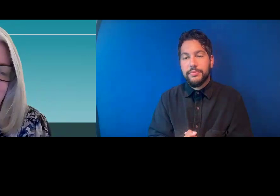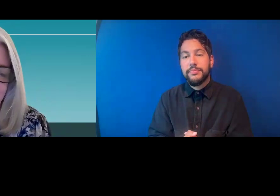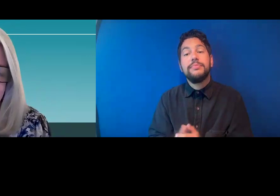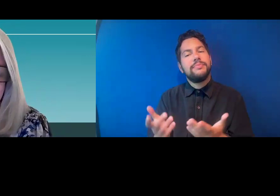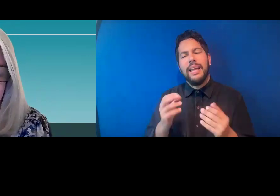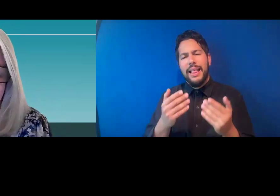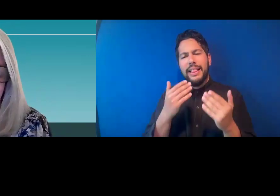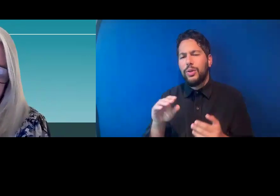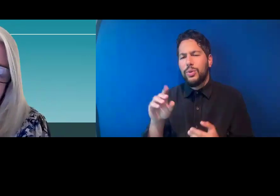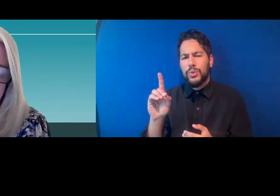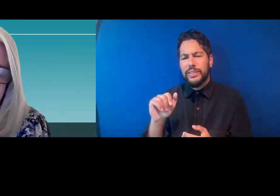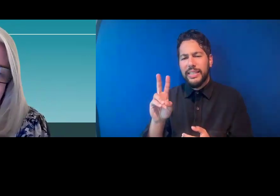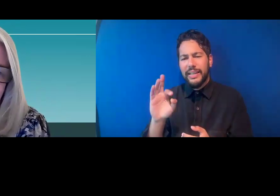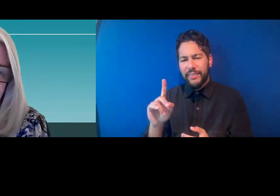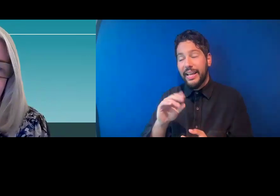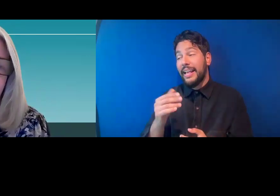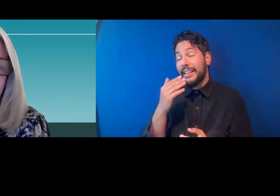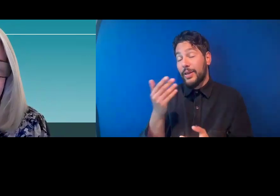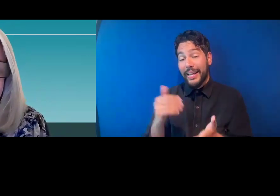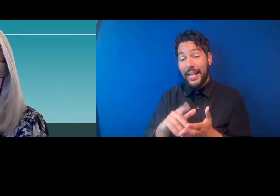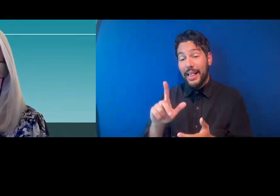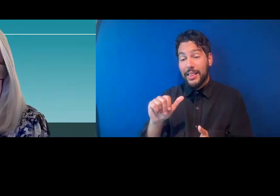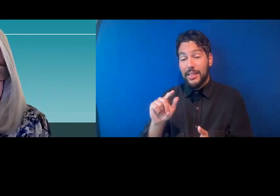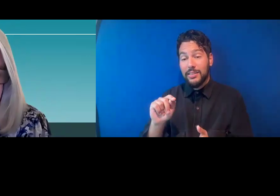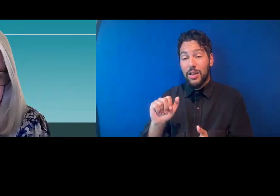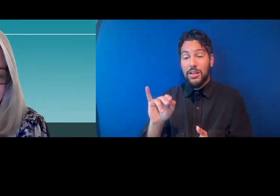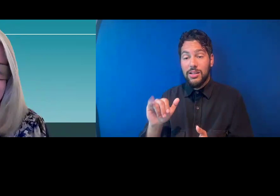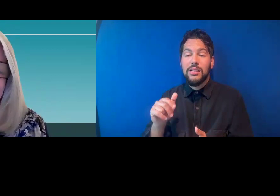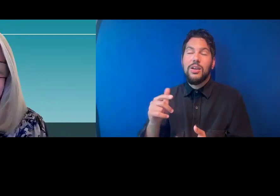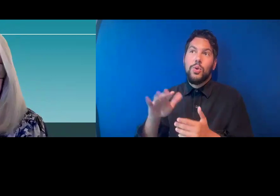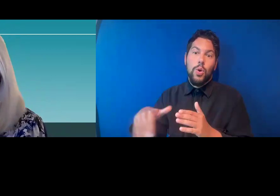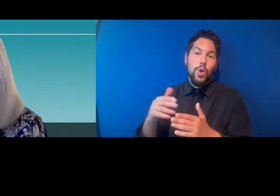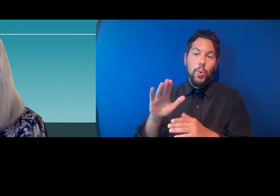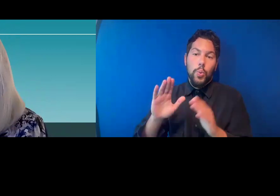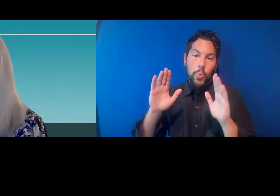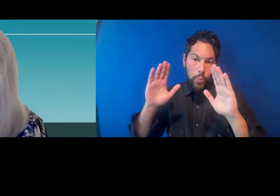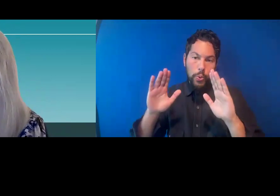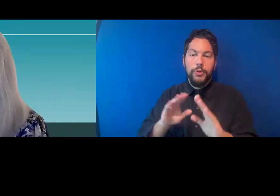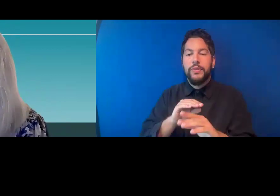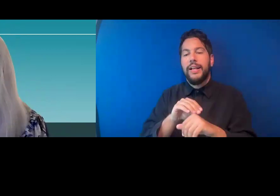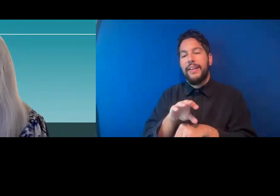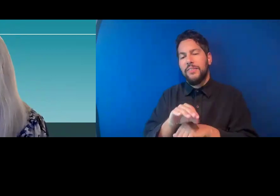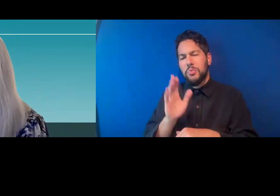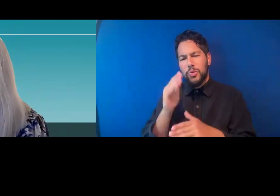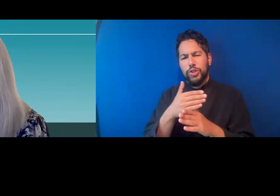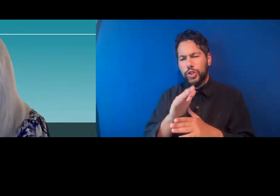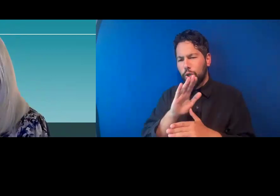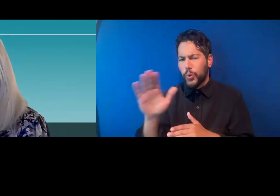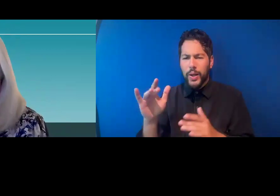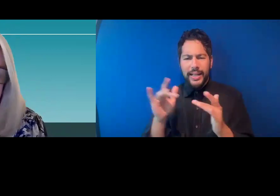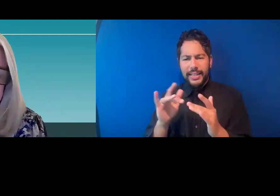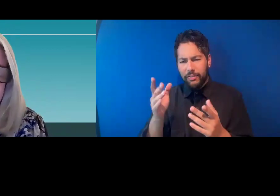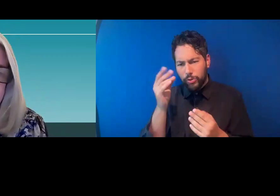And thank you, David, and thank you again, LaTaunya, for all your wonderful advice. We'll be sharing the contact